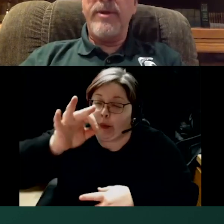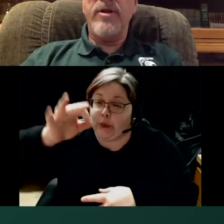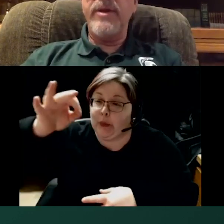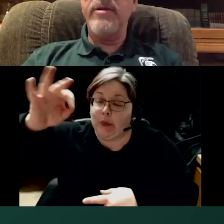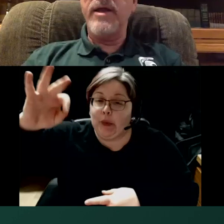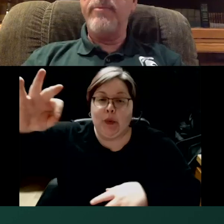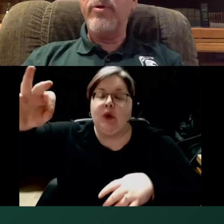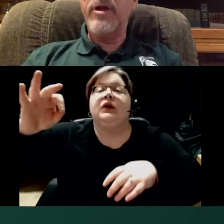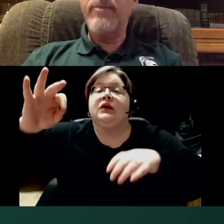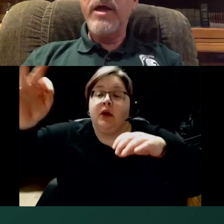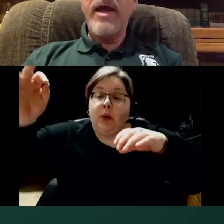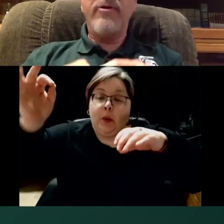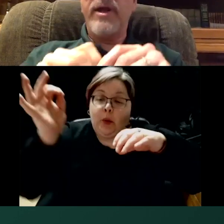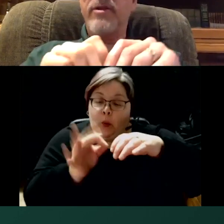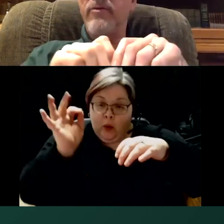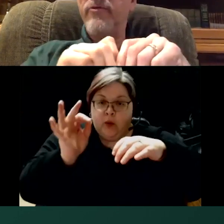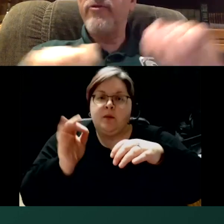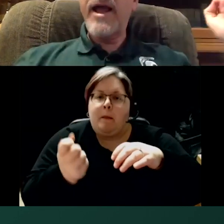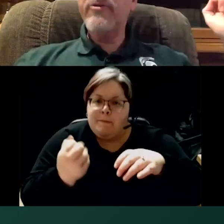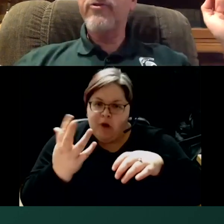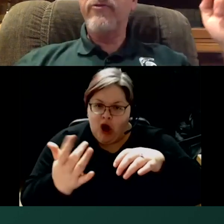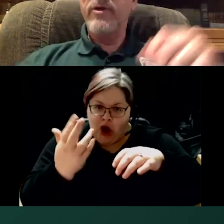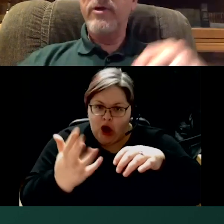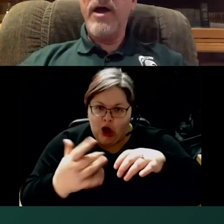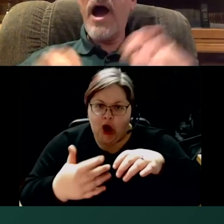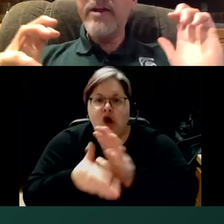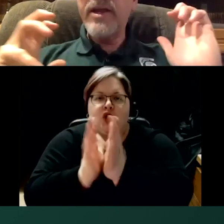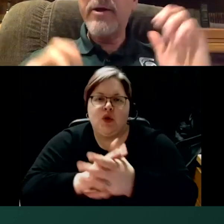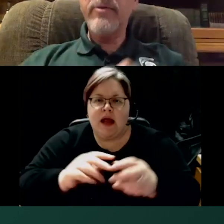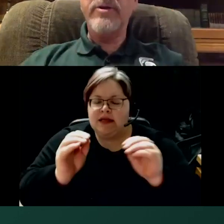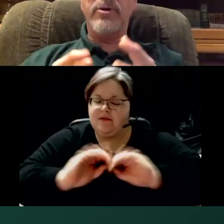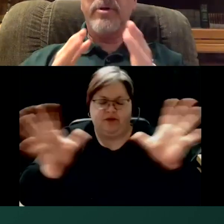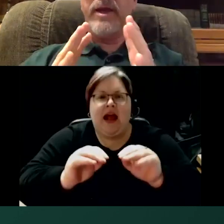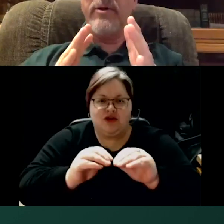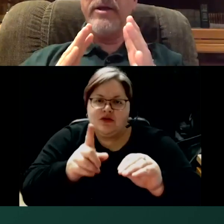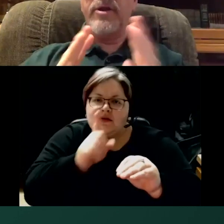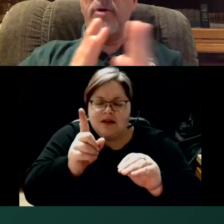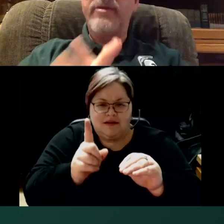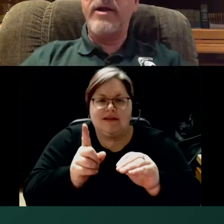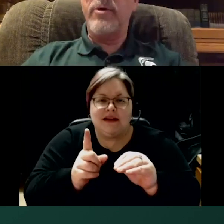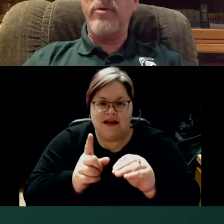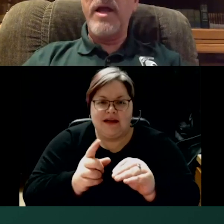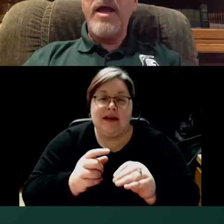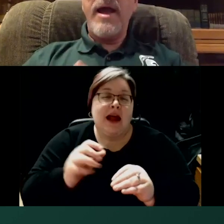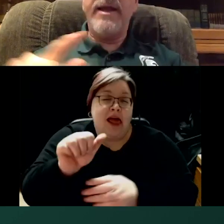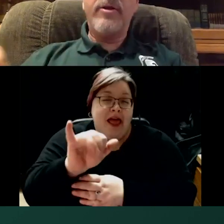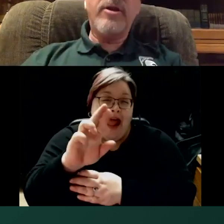at tremendous speeds and burns up and creates a flash of hot air, air heated so hot that